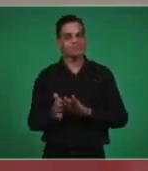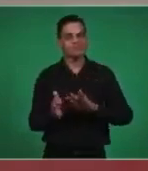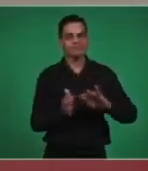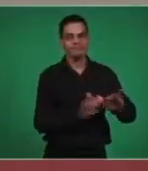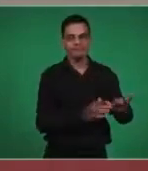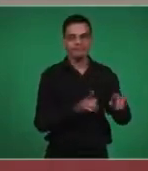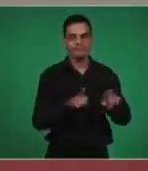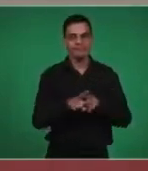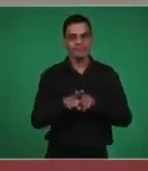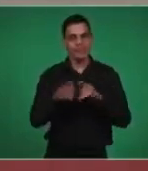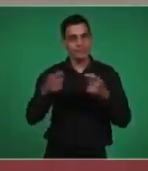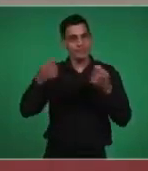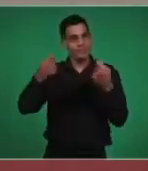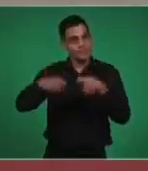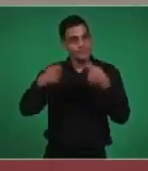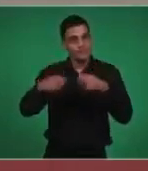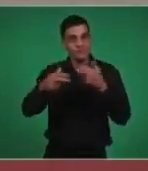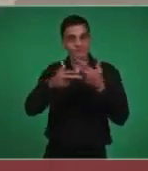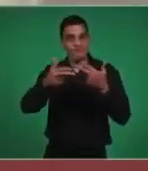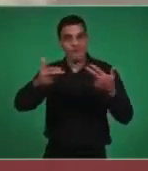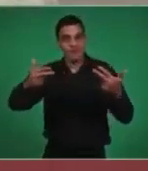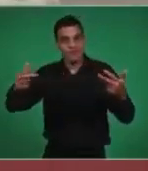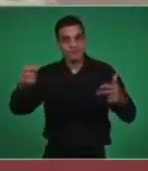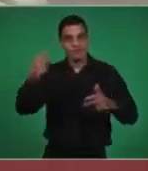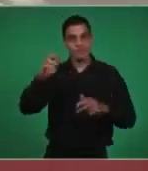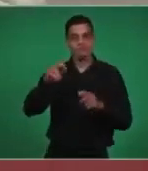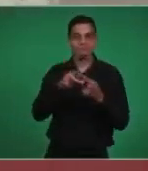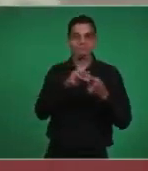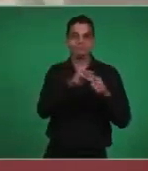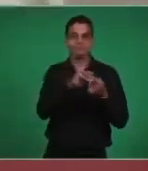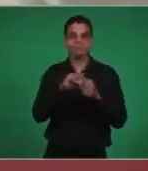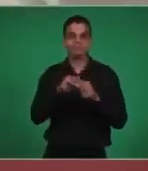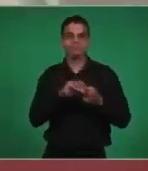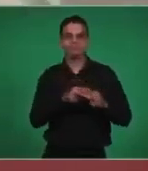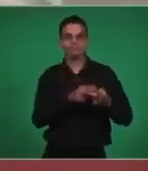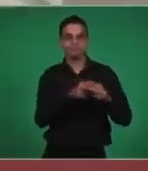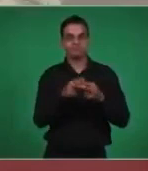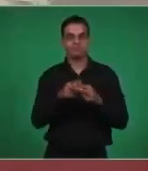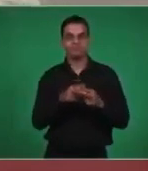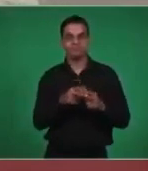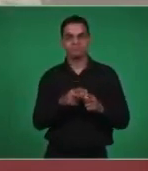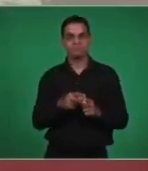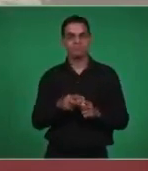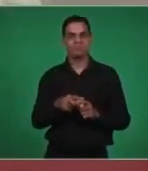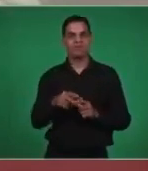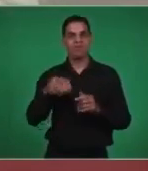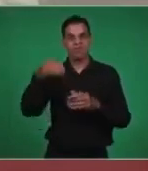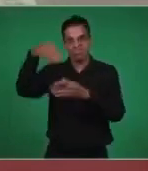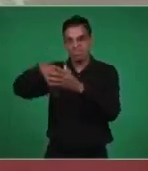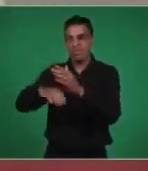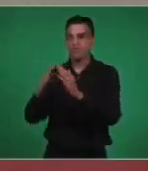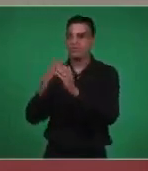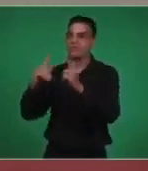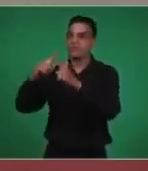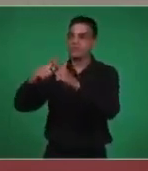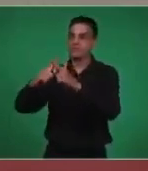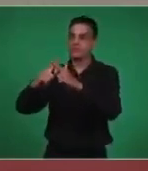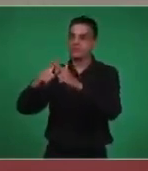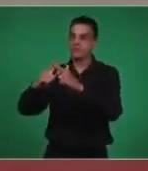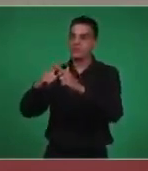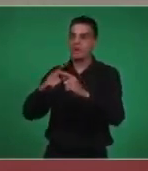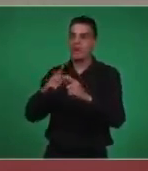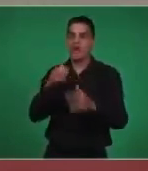after close, say the following. We have cases that need to be corrected. Inside of a church, the individual comes with the drums.